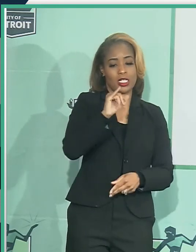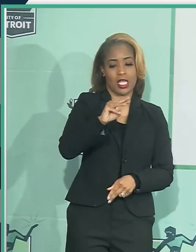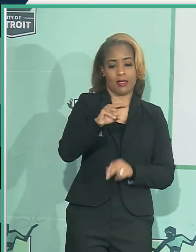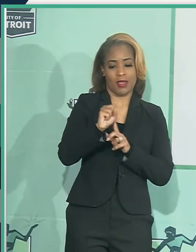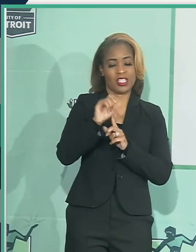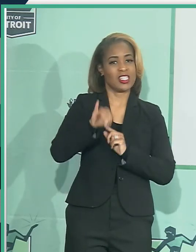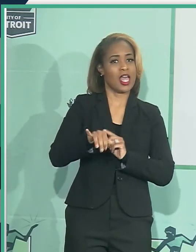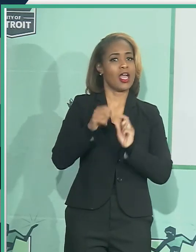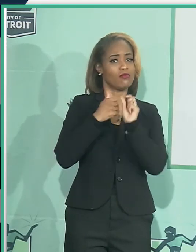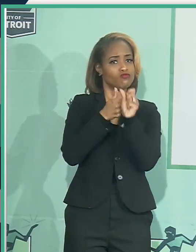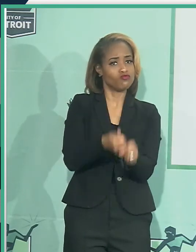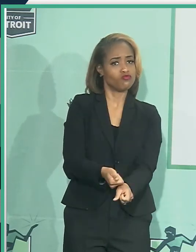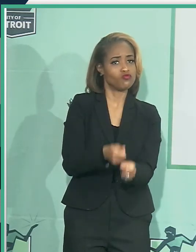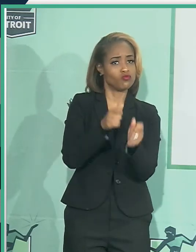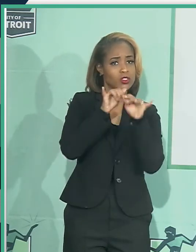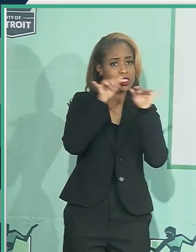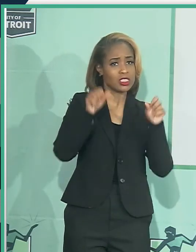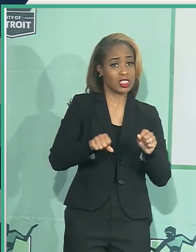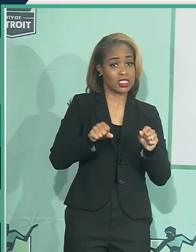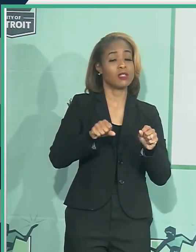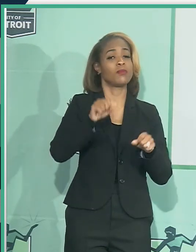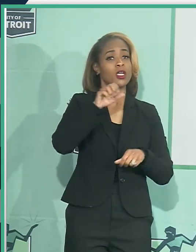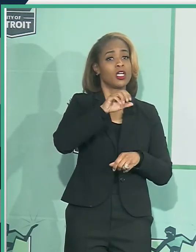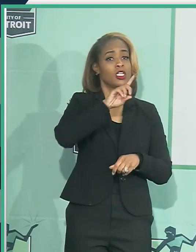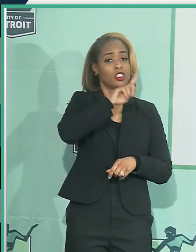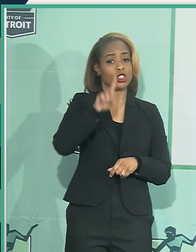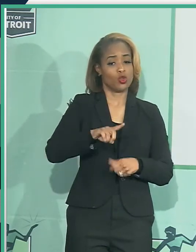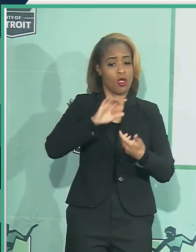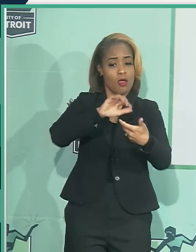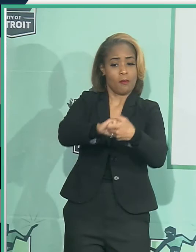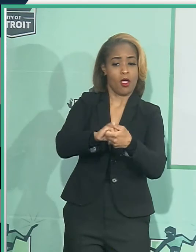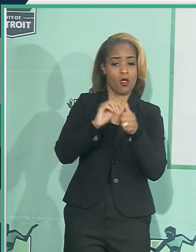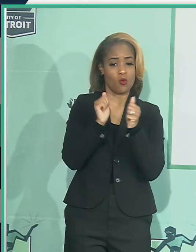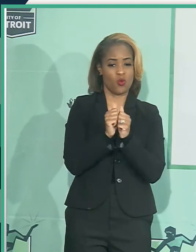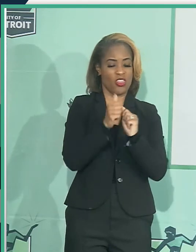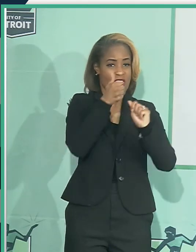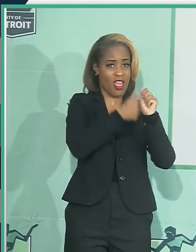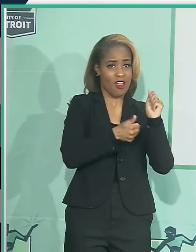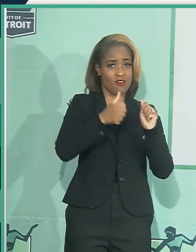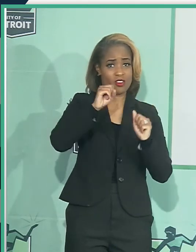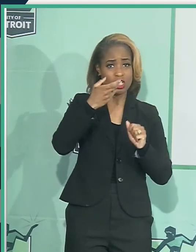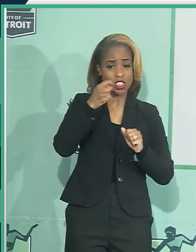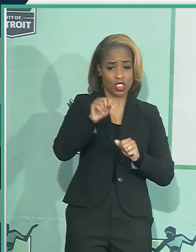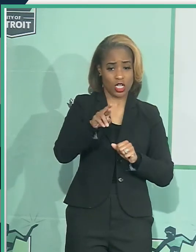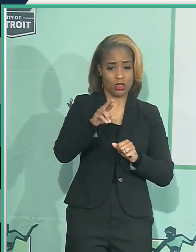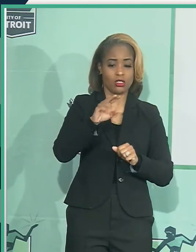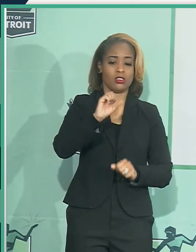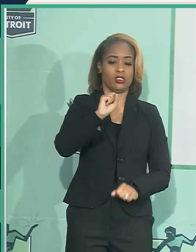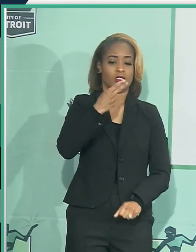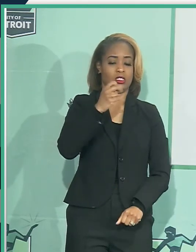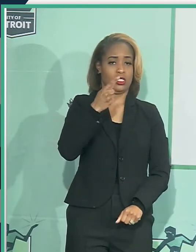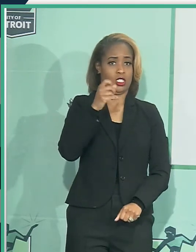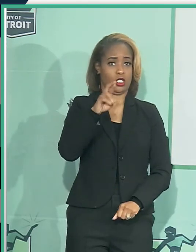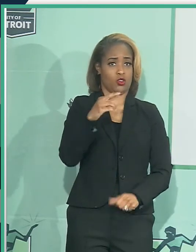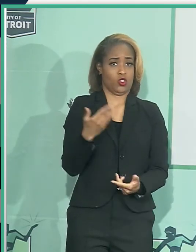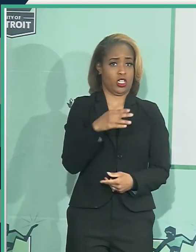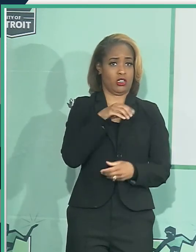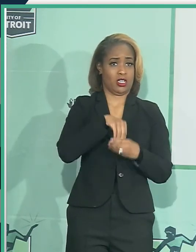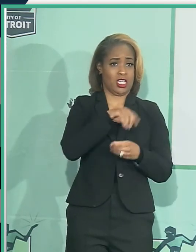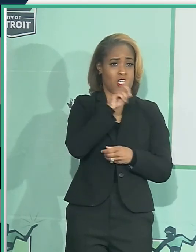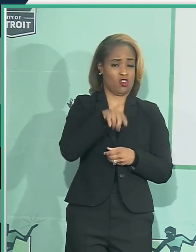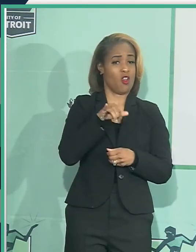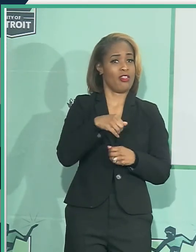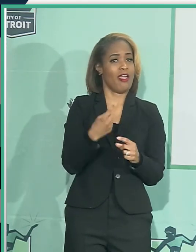tracking system that the city of Detroit has partnered with every shelter in the city of Detroit. And so it is an